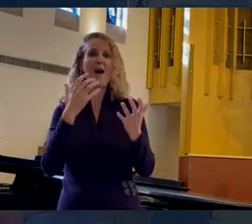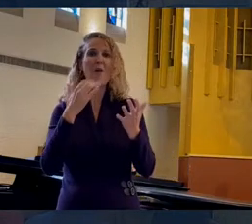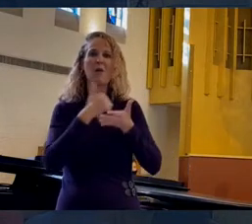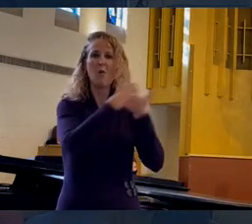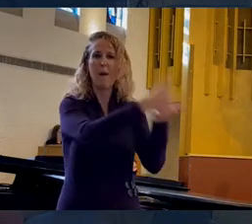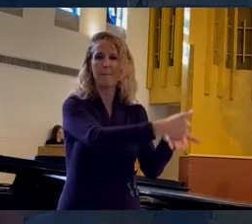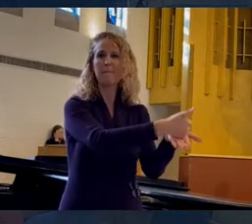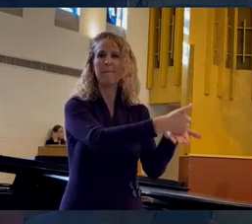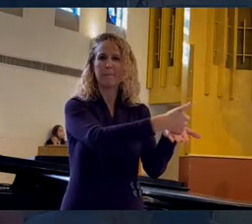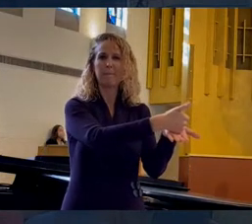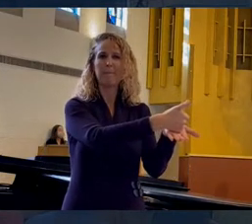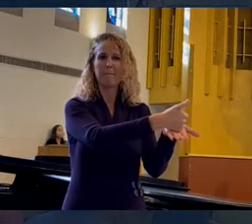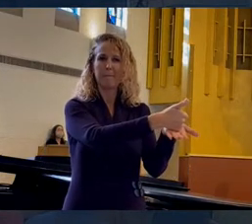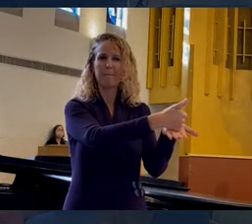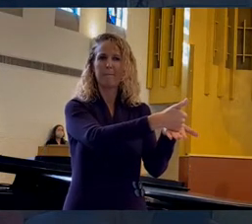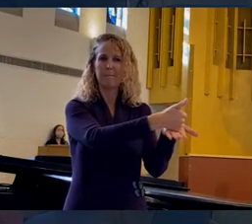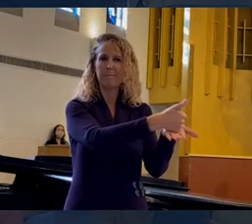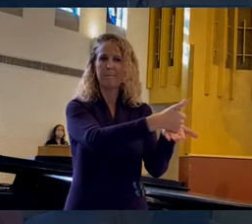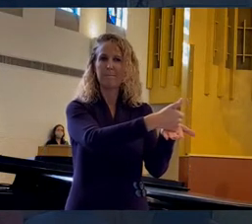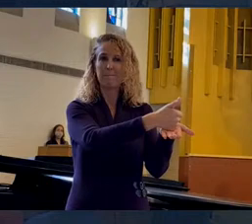to respond.